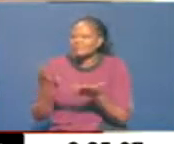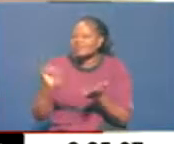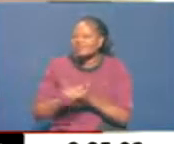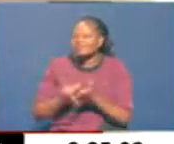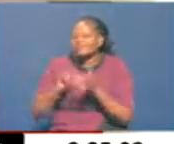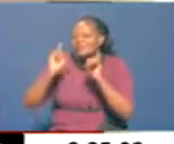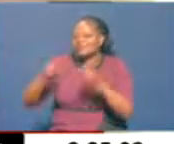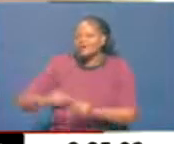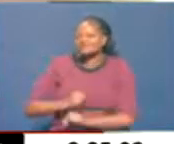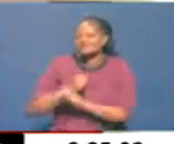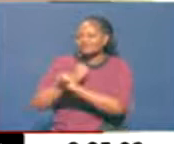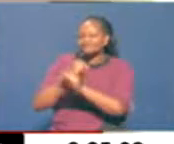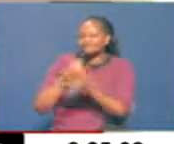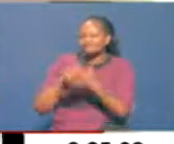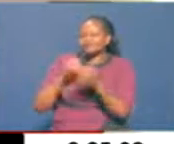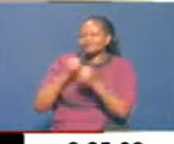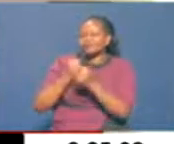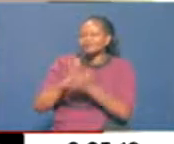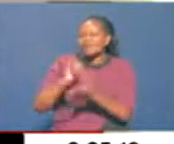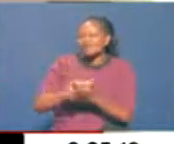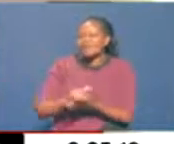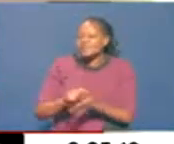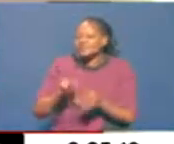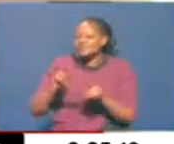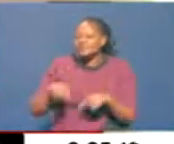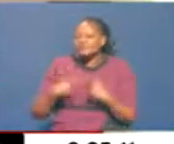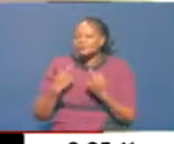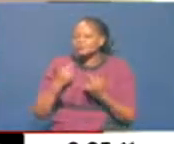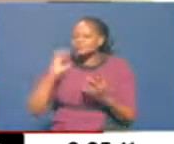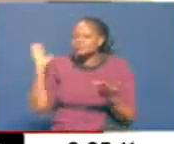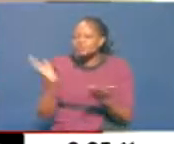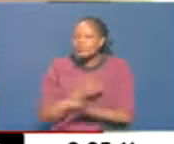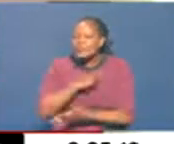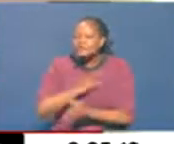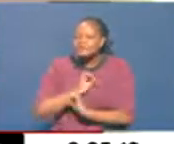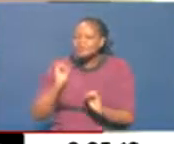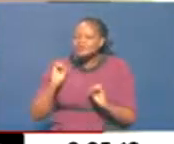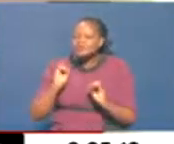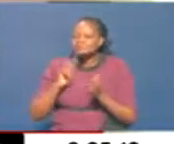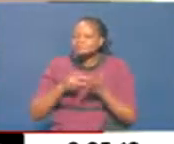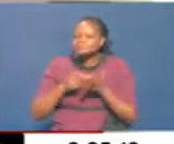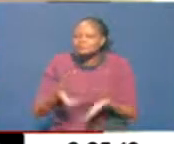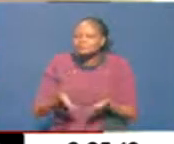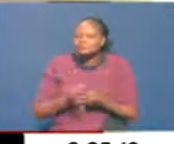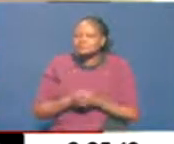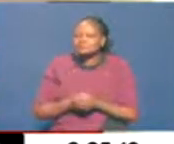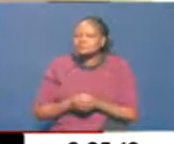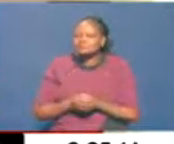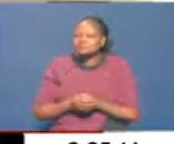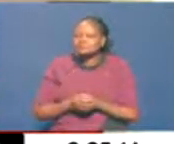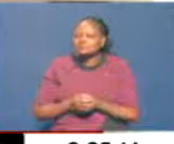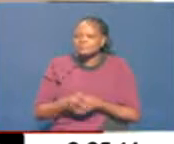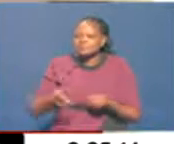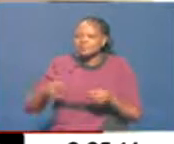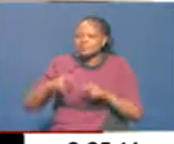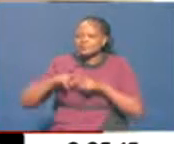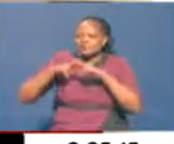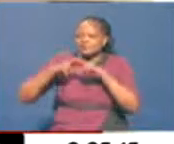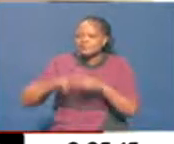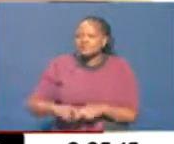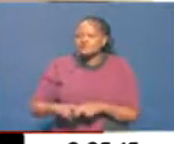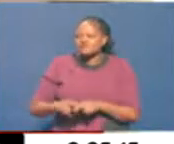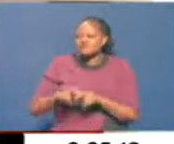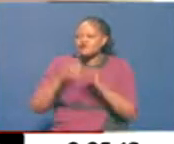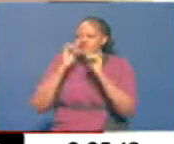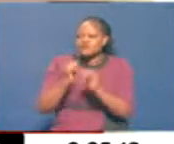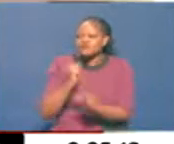safeguard against to ensure that we don't erode our gains. And so right now, it's all determined by our individual efforts